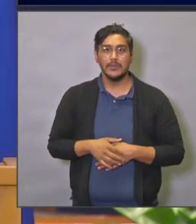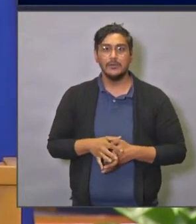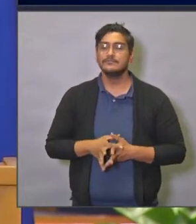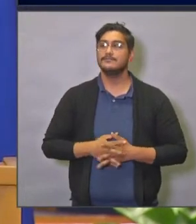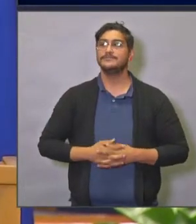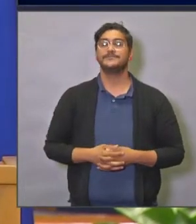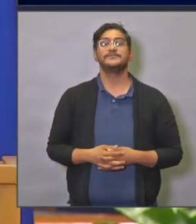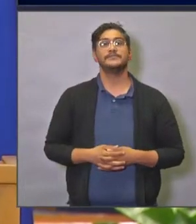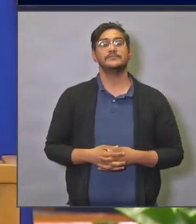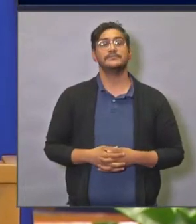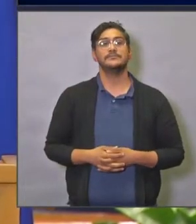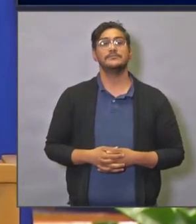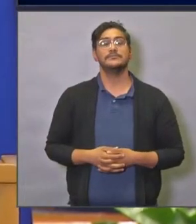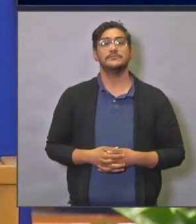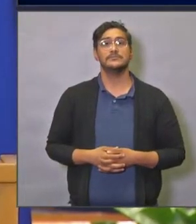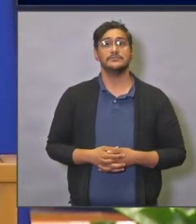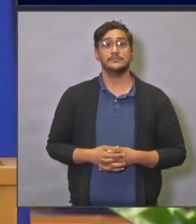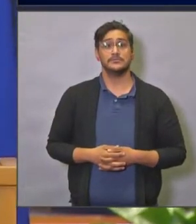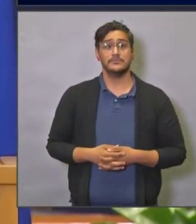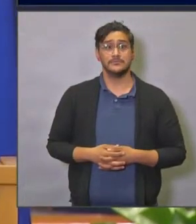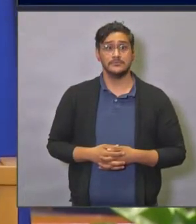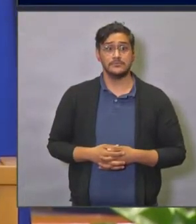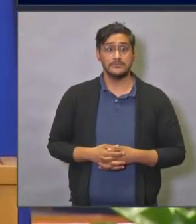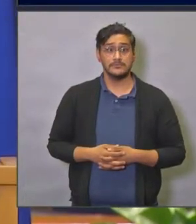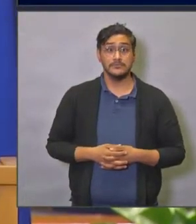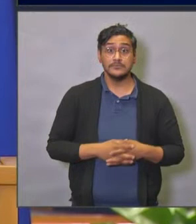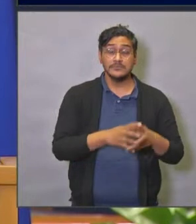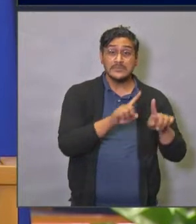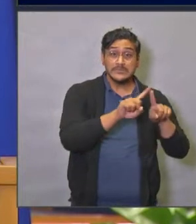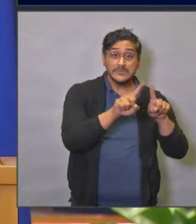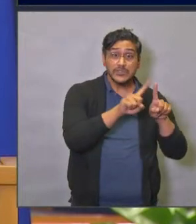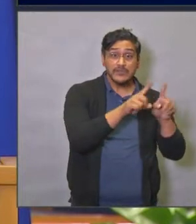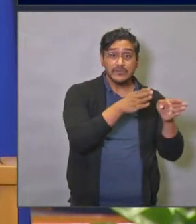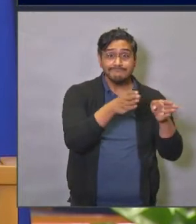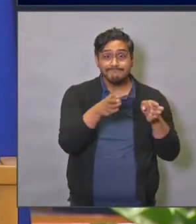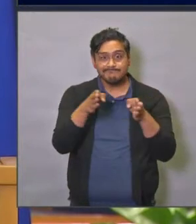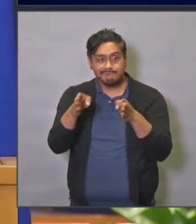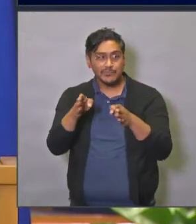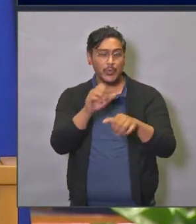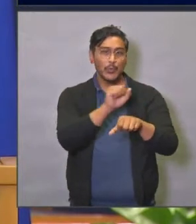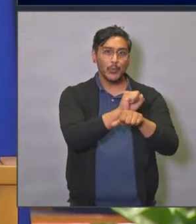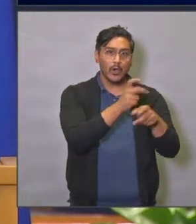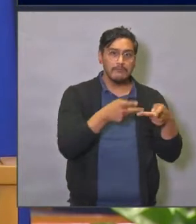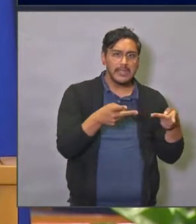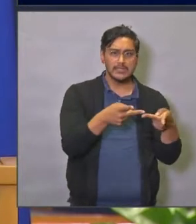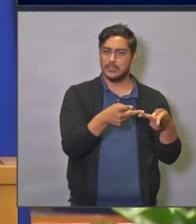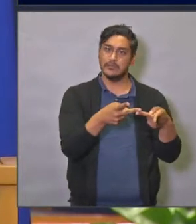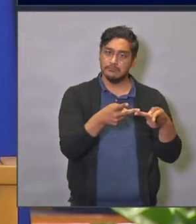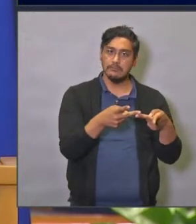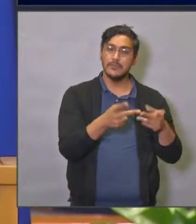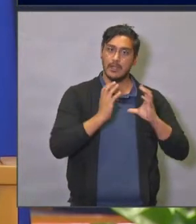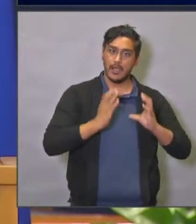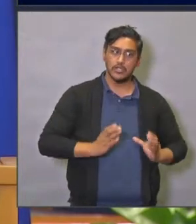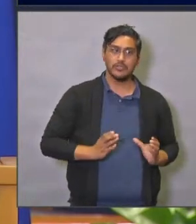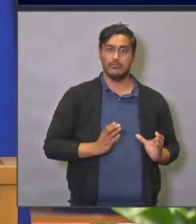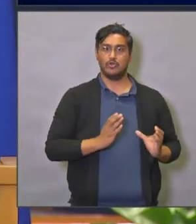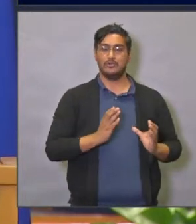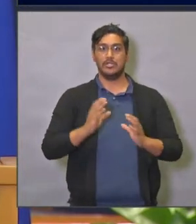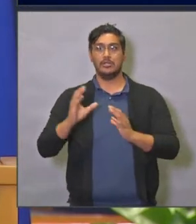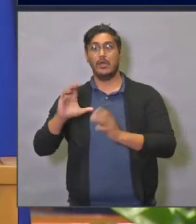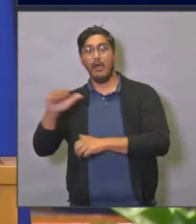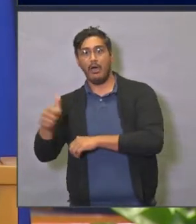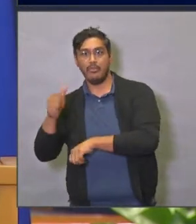Ángeles. En todos los sitios de trabajo estamos cerca de colegas y a veces de clientes cuya